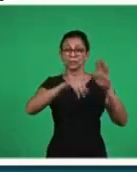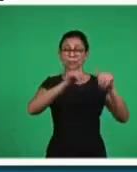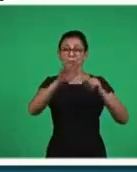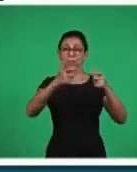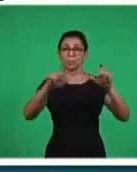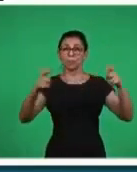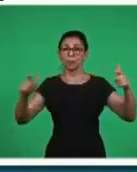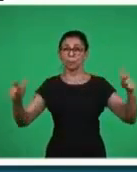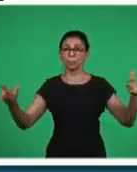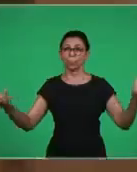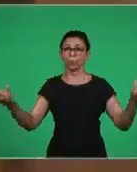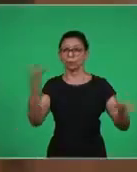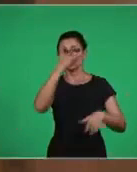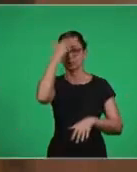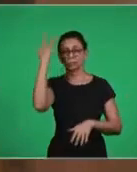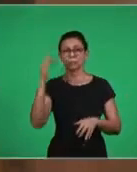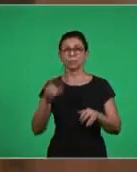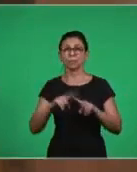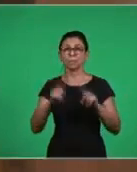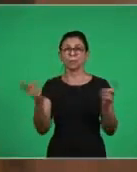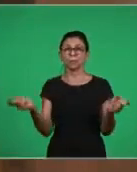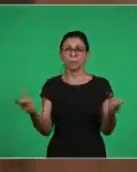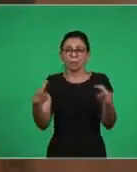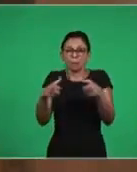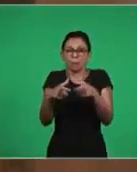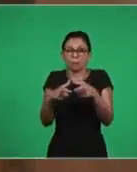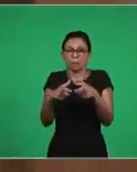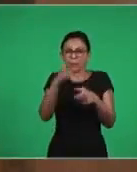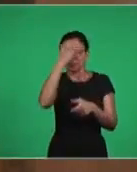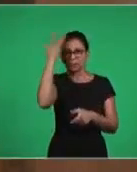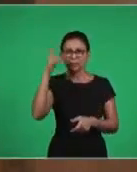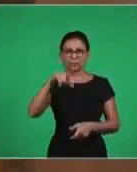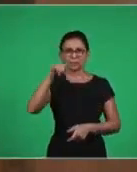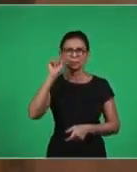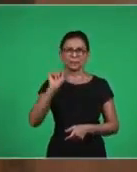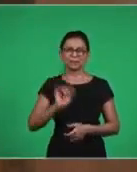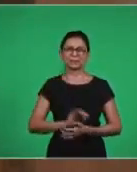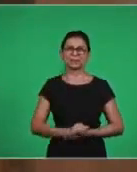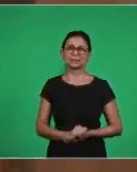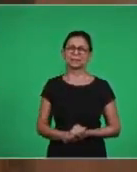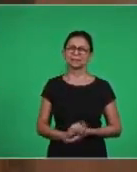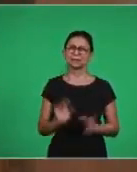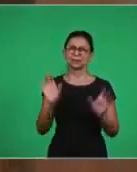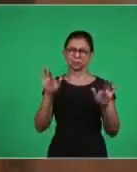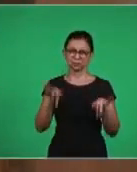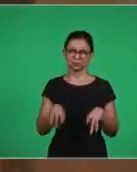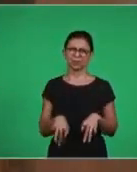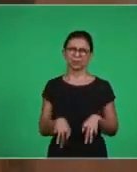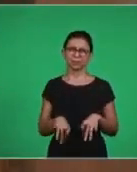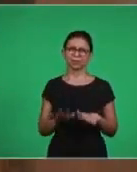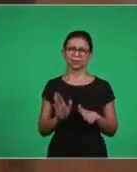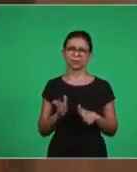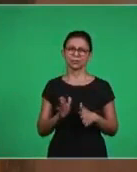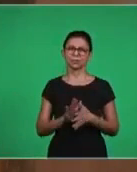few are going to be chosen. Amen. Now we're going to relate to the bread. We're coming to the